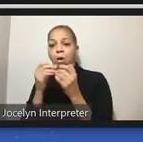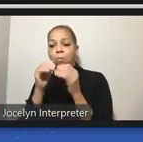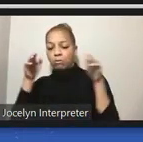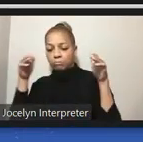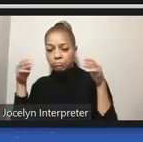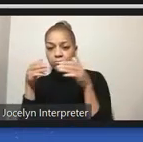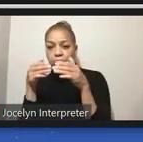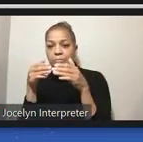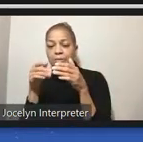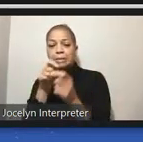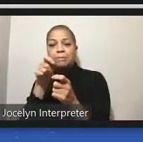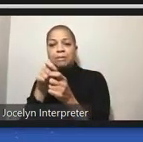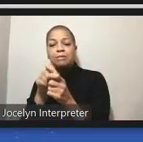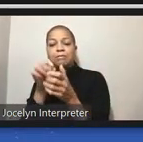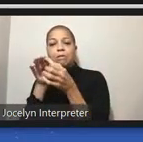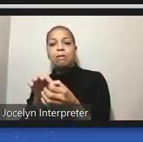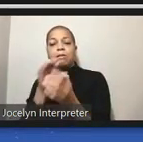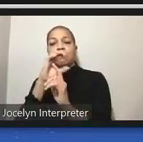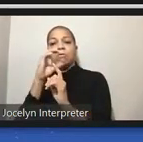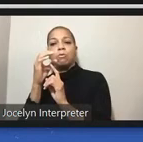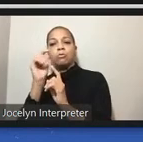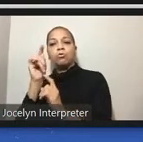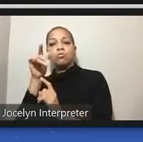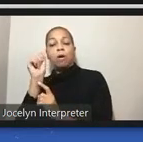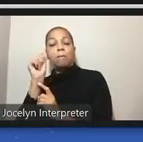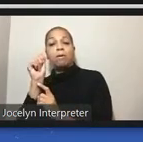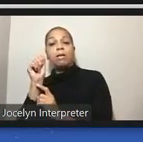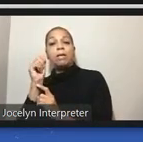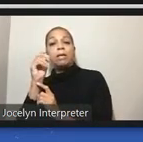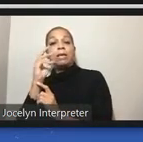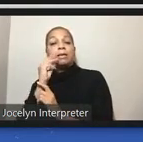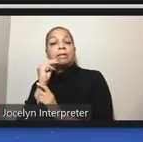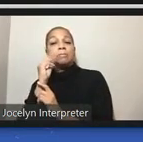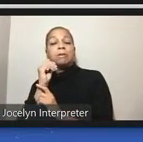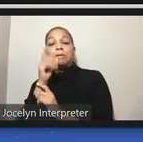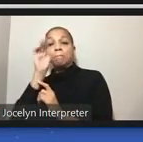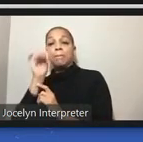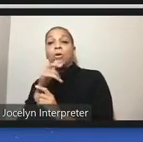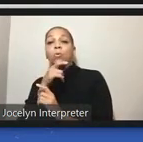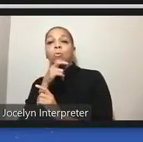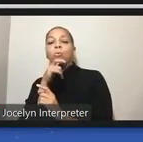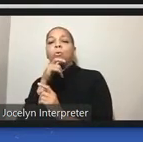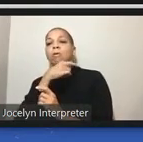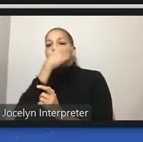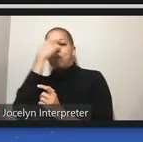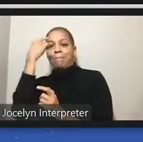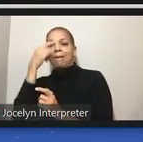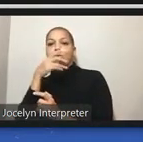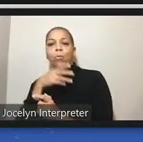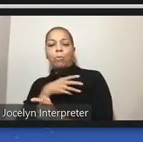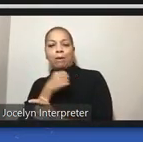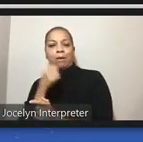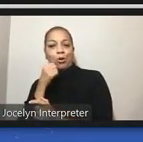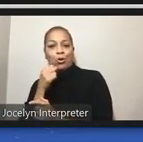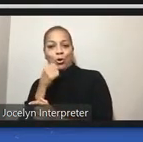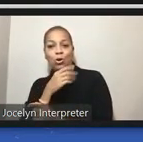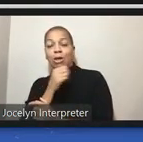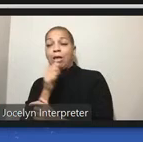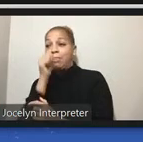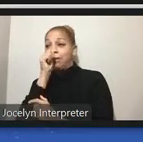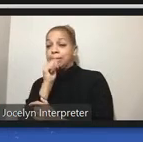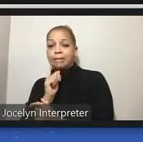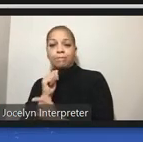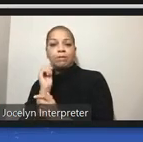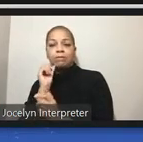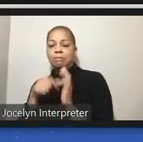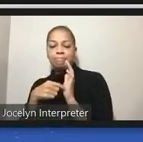as it relates to cultural trauma that's experienced by Black women and girls. In The Suffering Will Not Be Televised, Rebecca